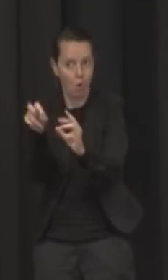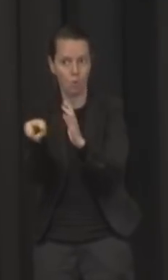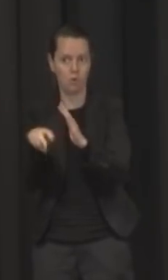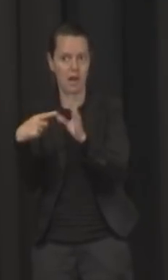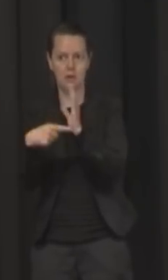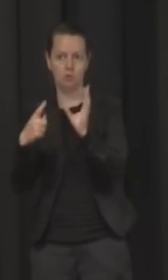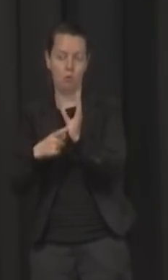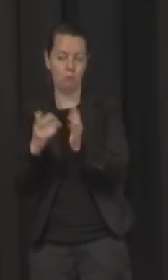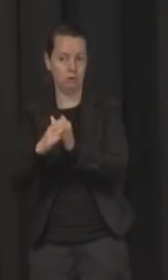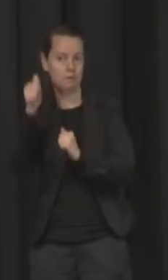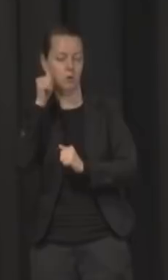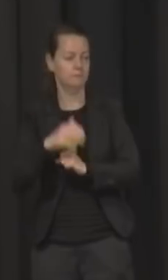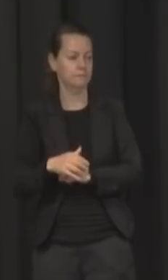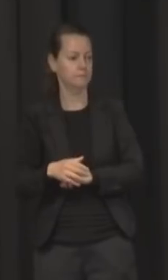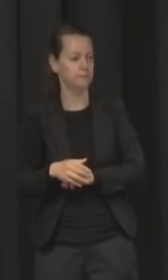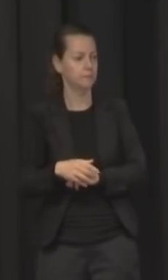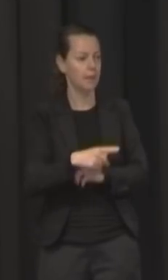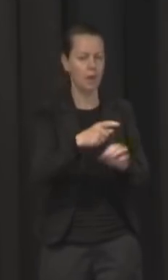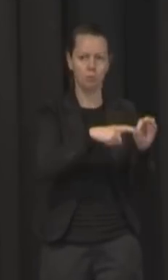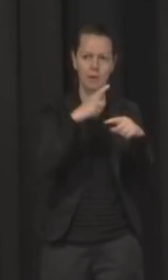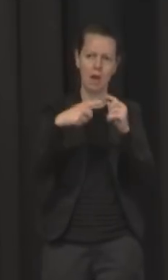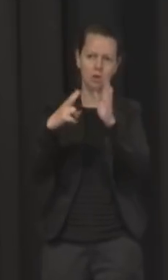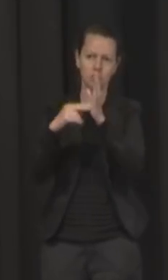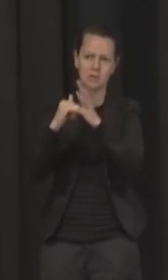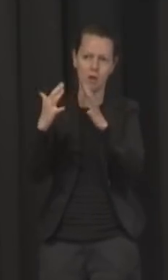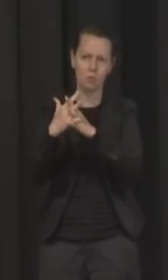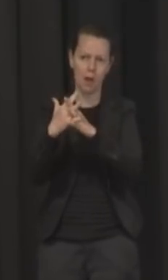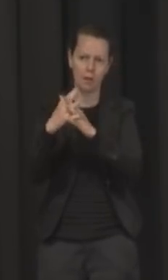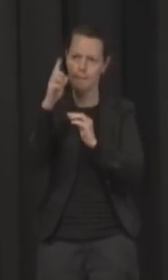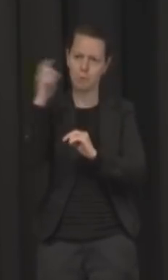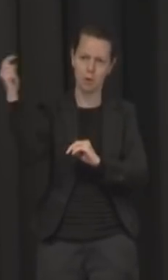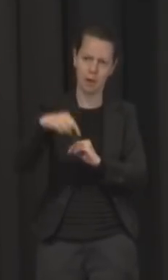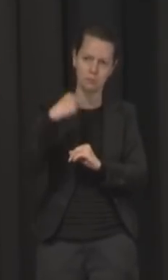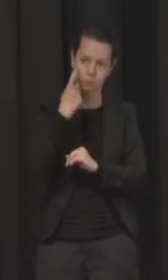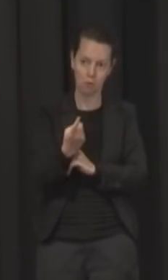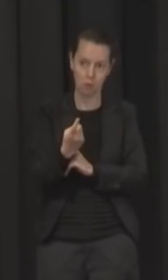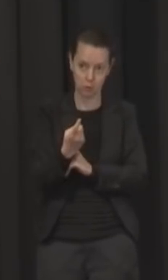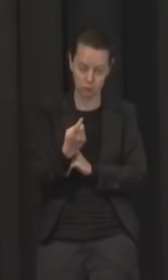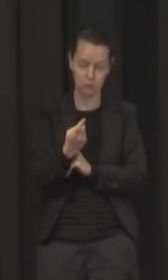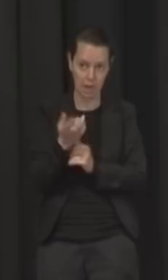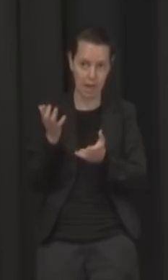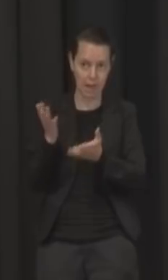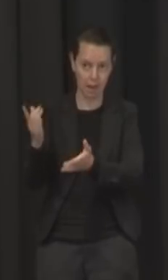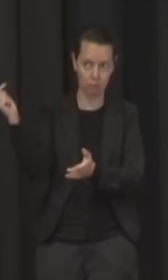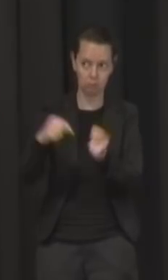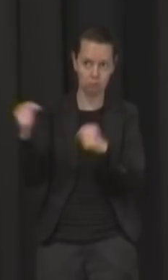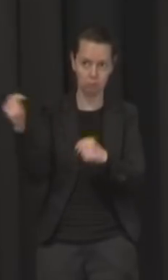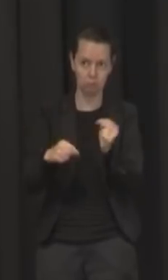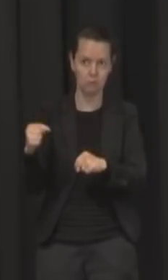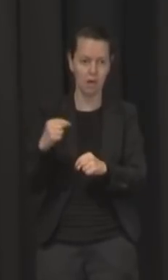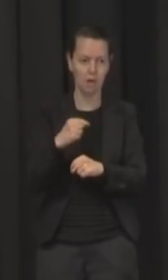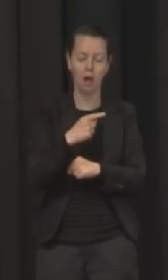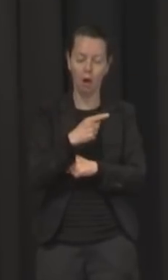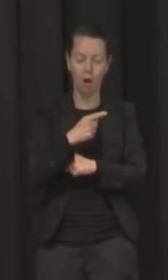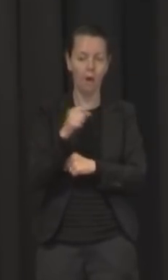from New South Wales tomorrow? I think the rules change tonight. They do, as I understand it, yes. What are you expecting in terms of numbers coming? Well, I think there'll be significant numbers of